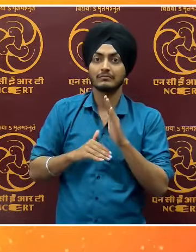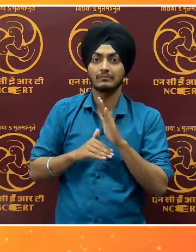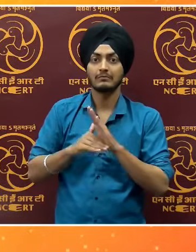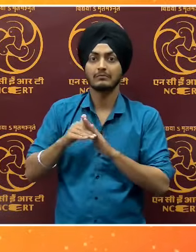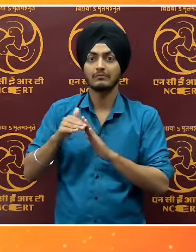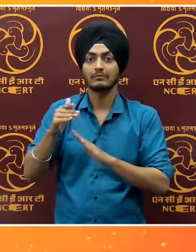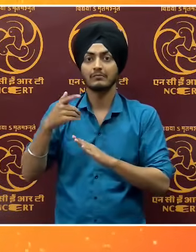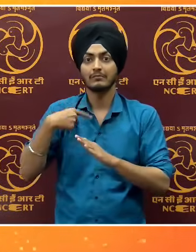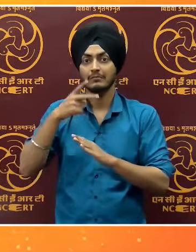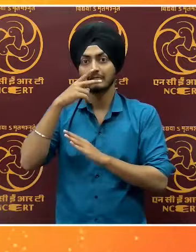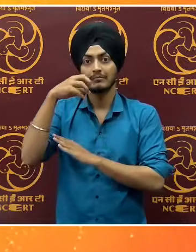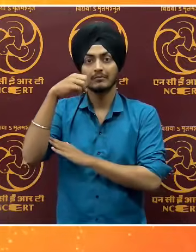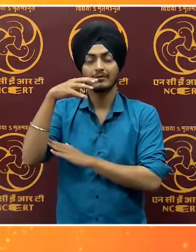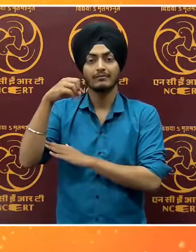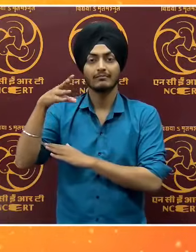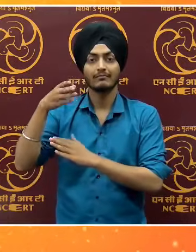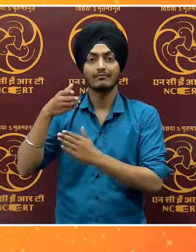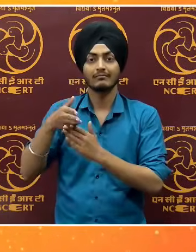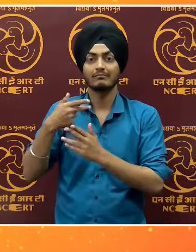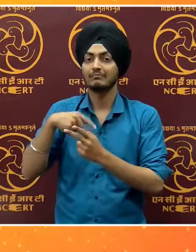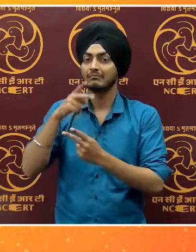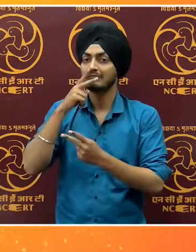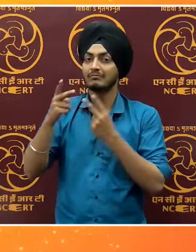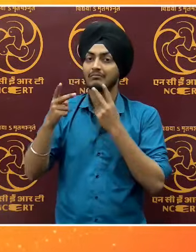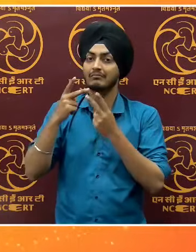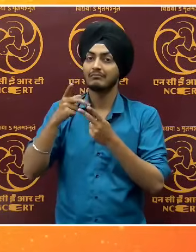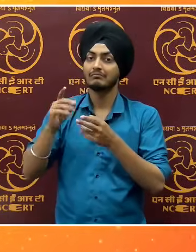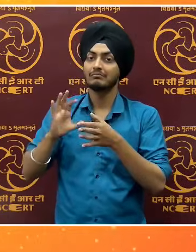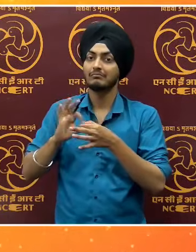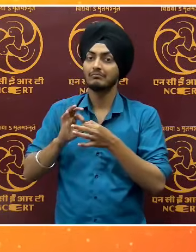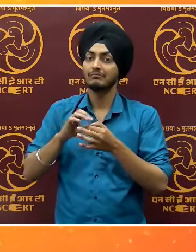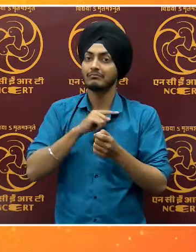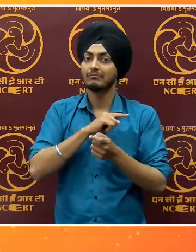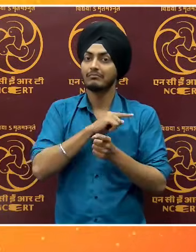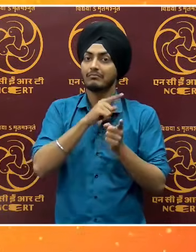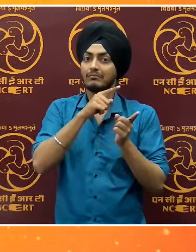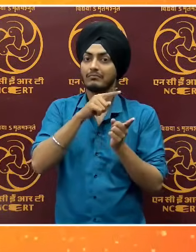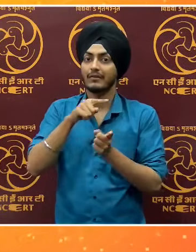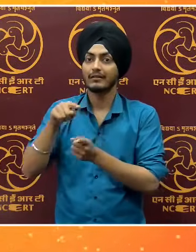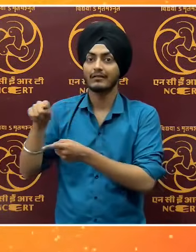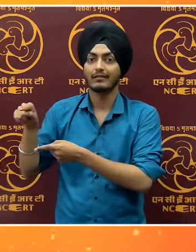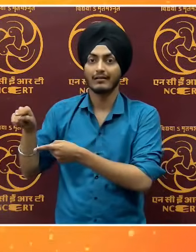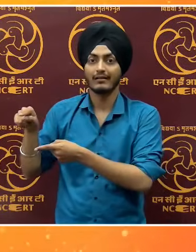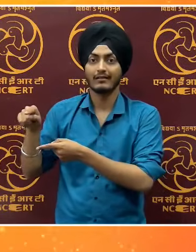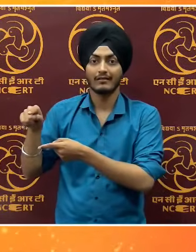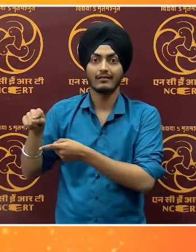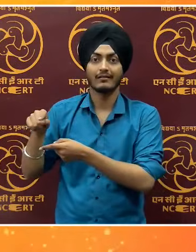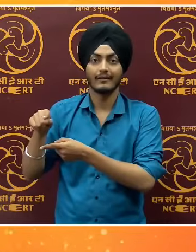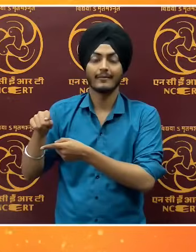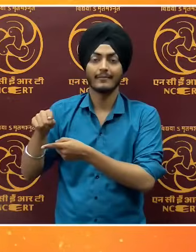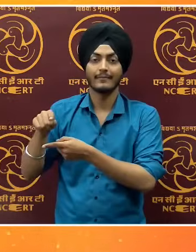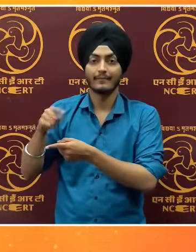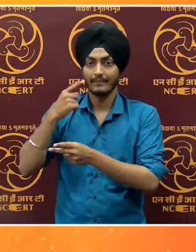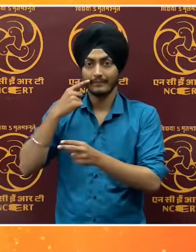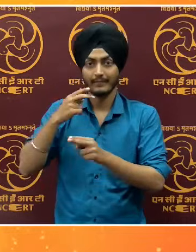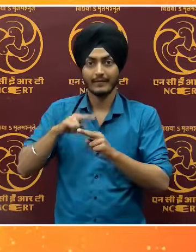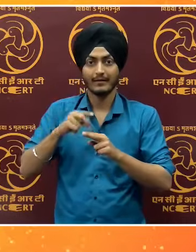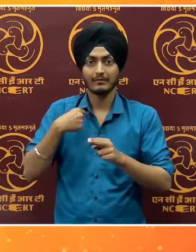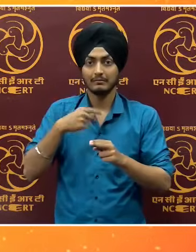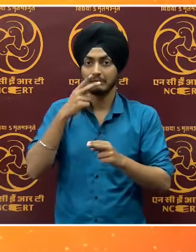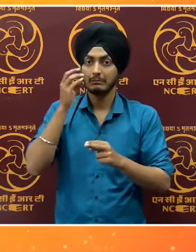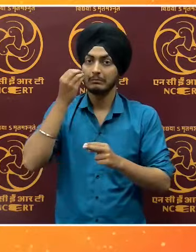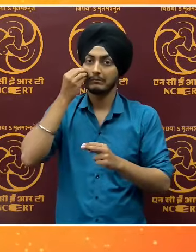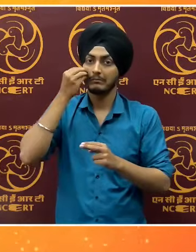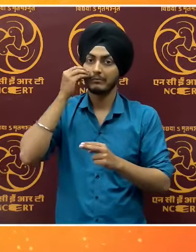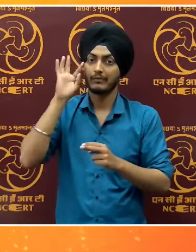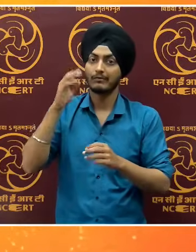lights were often seen as connected in a series rather than in parallel. So if the older ones